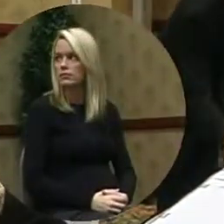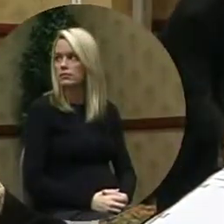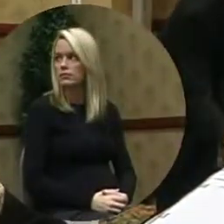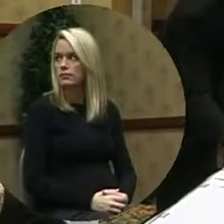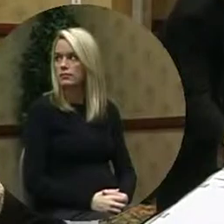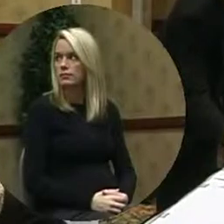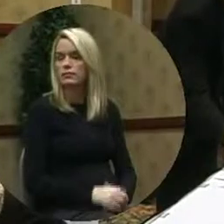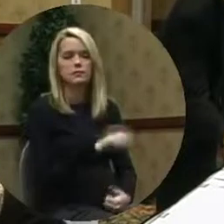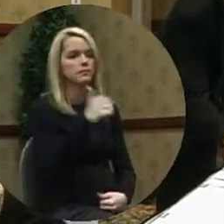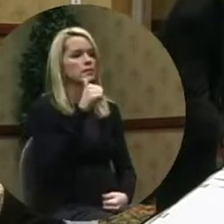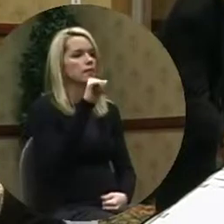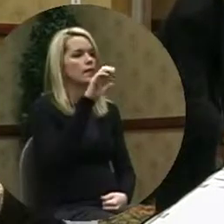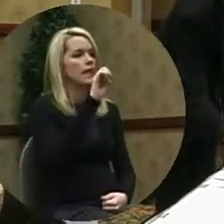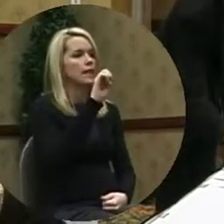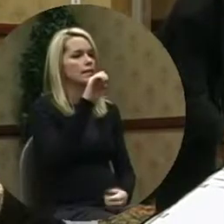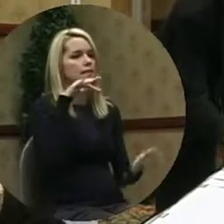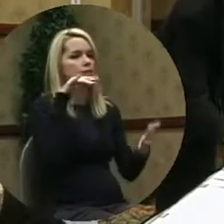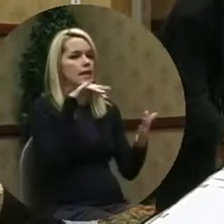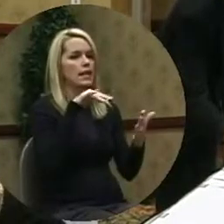Another case study.